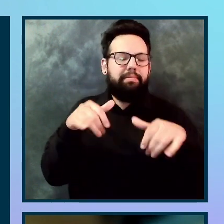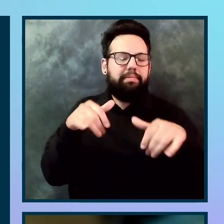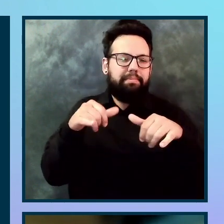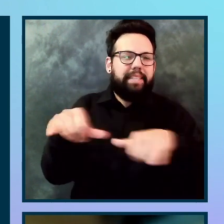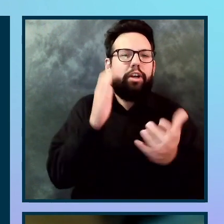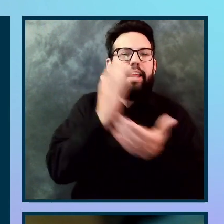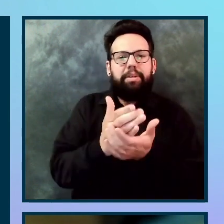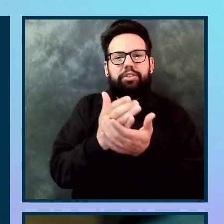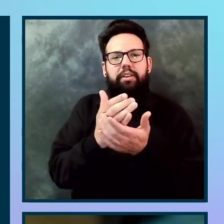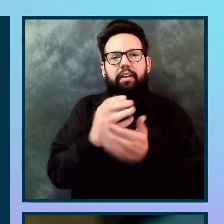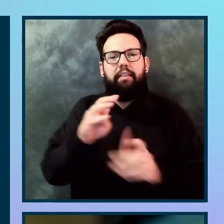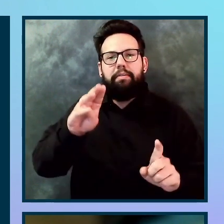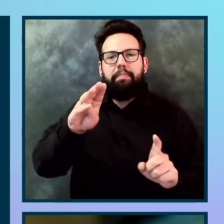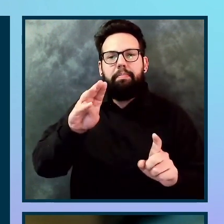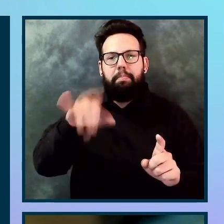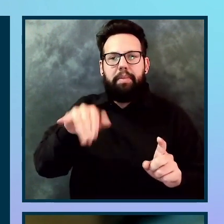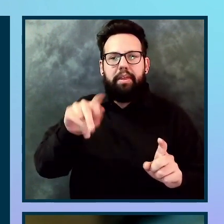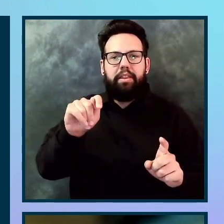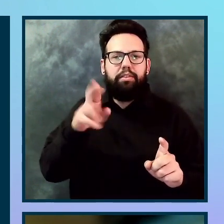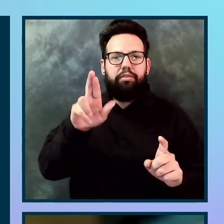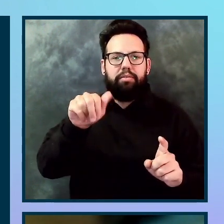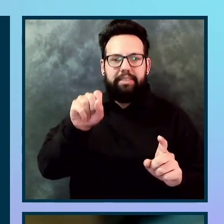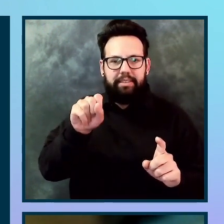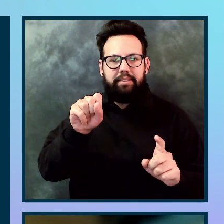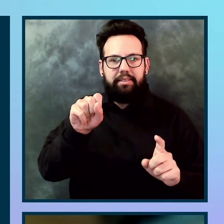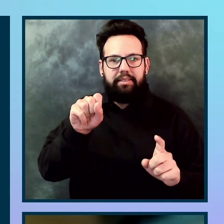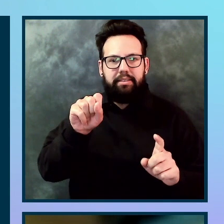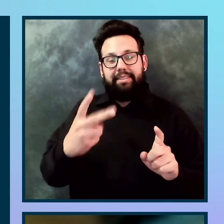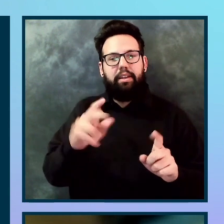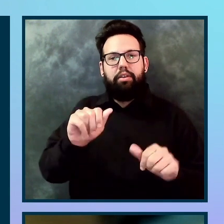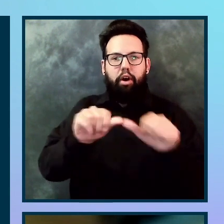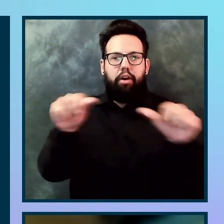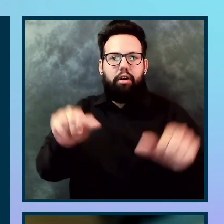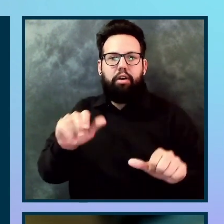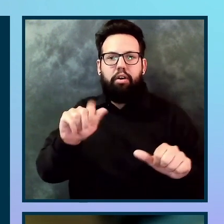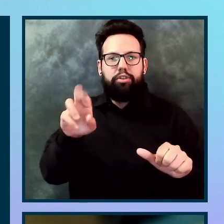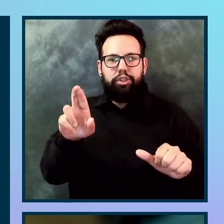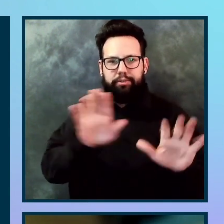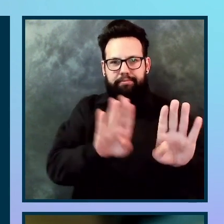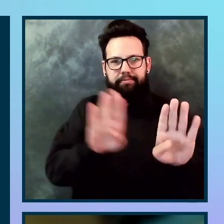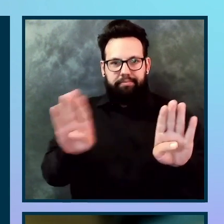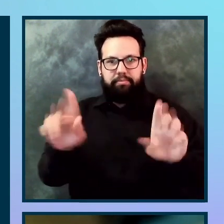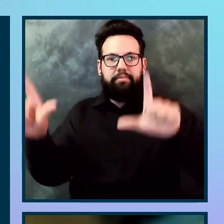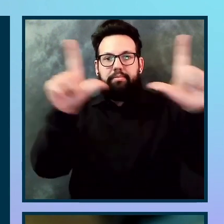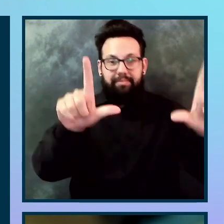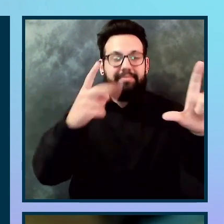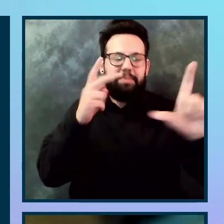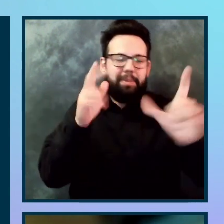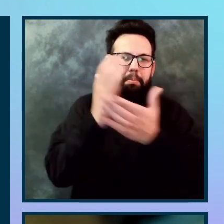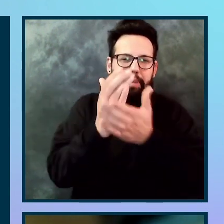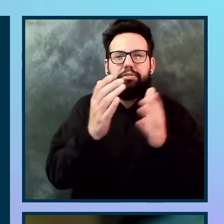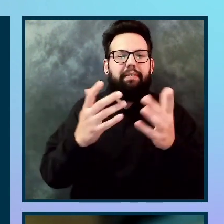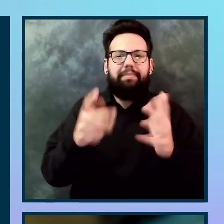is wounding, a bull, is placed above 3 altars. Now, when I started doing this experience, it really got me started thinking more in